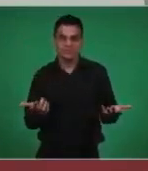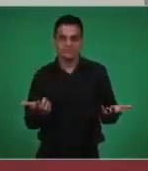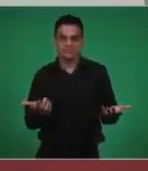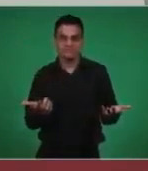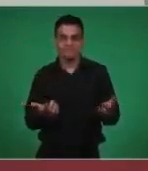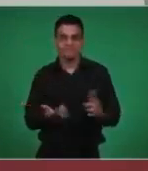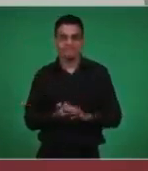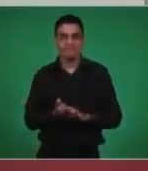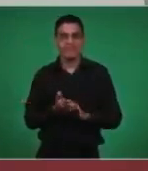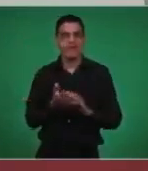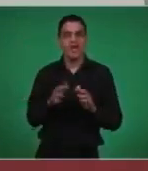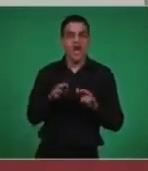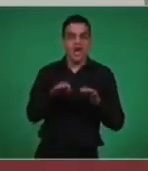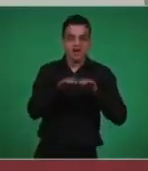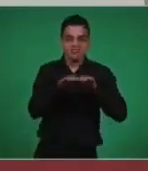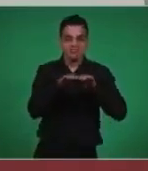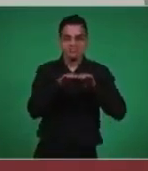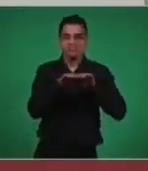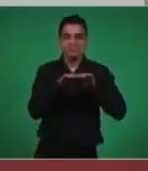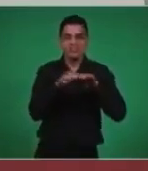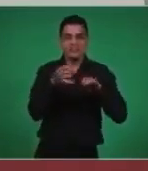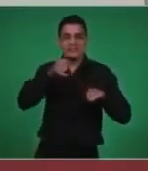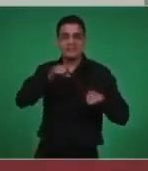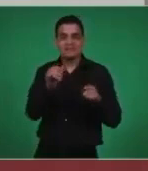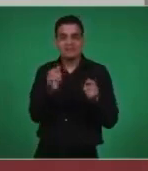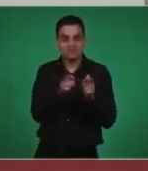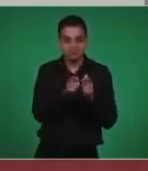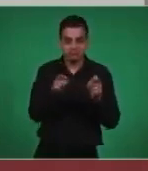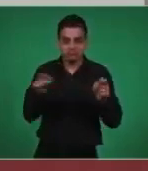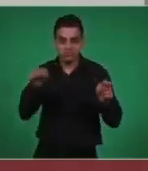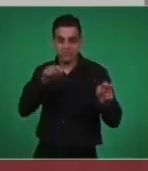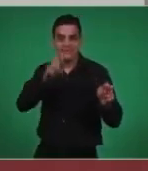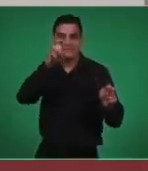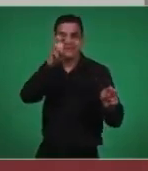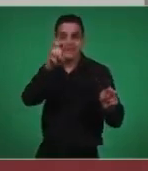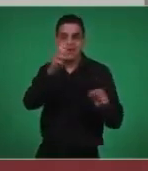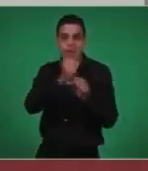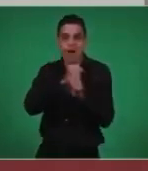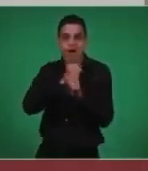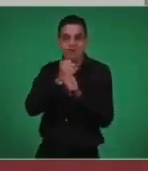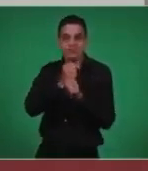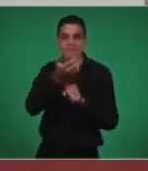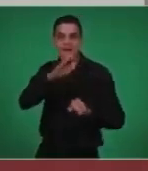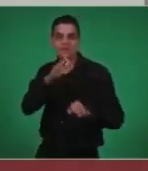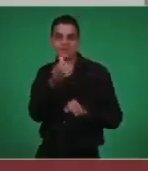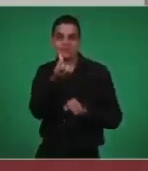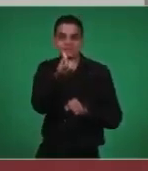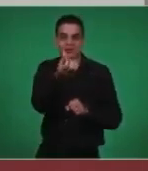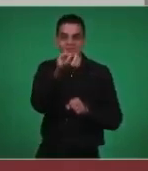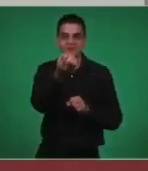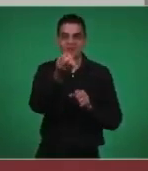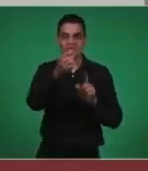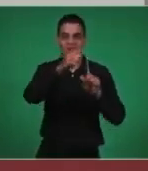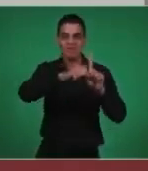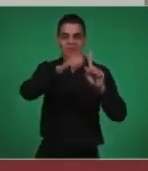this, in 5 years, which is 60 months, adds up